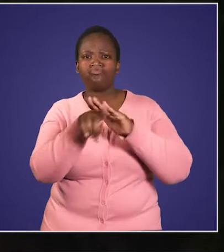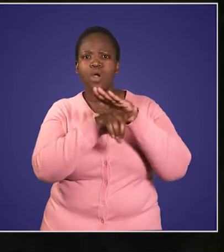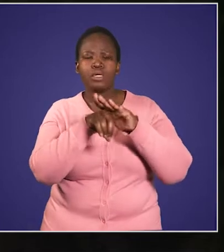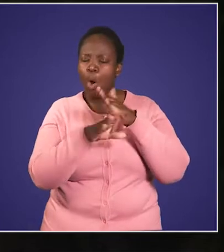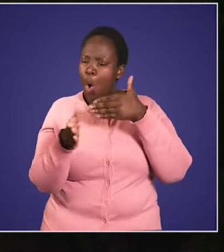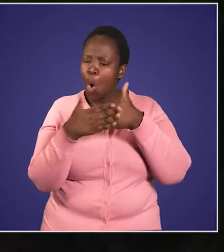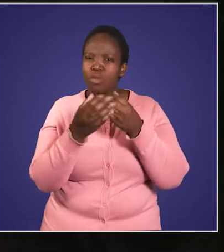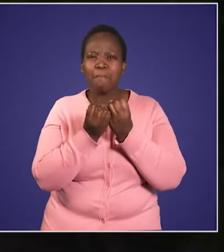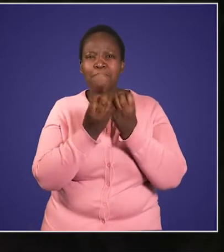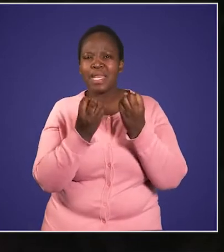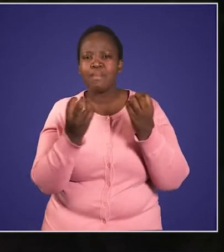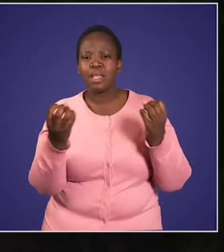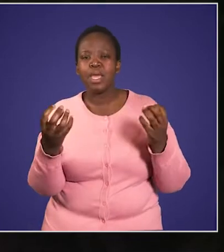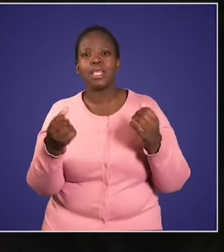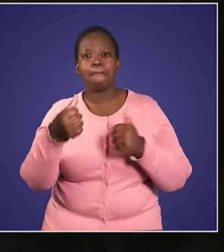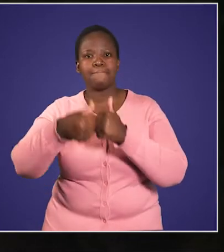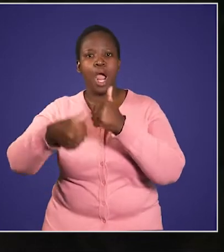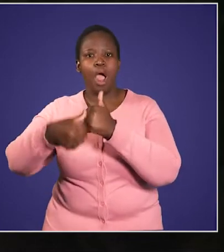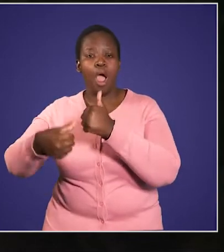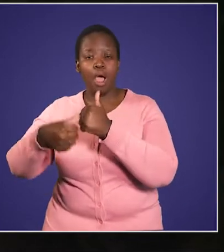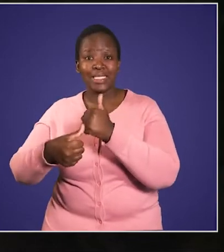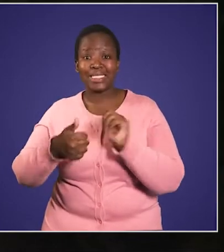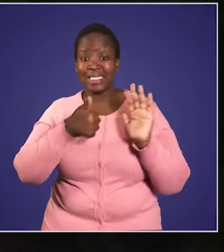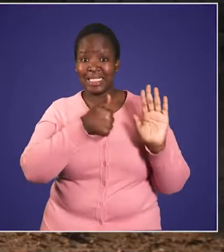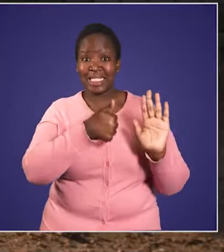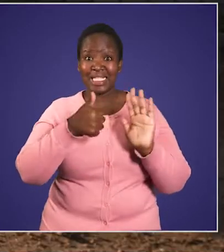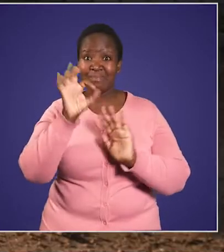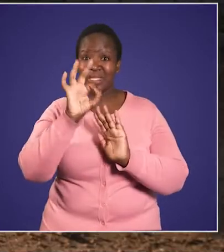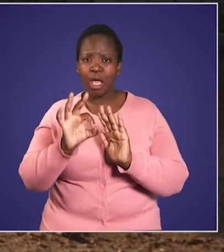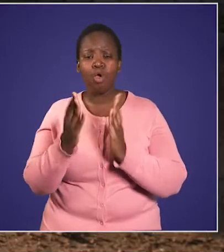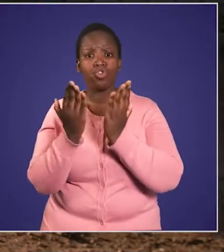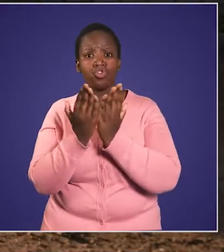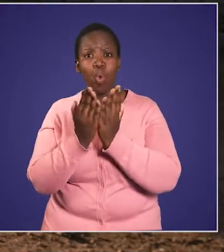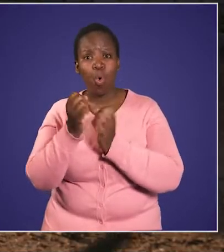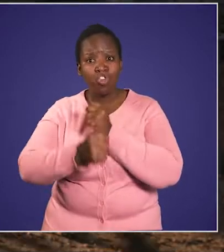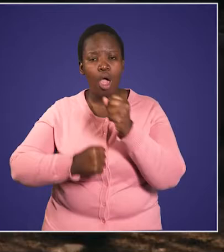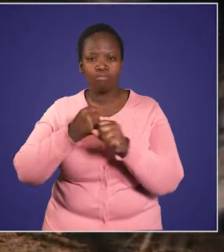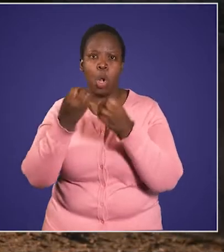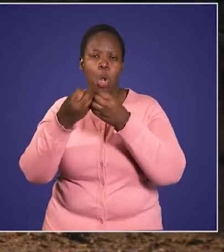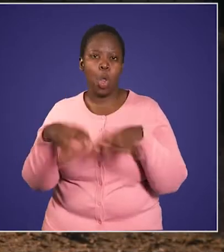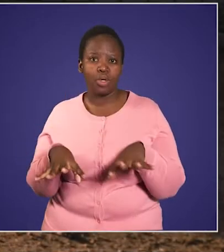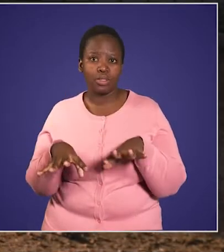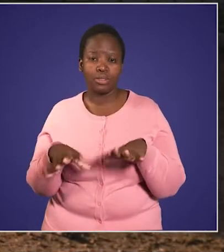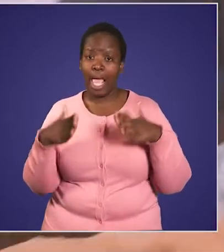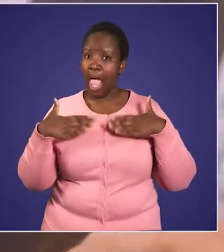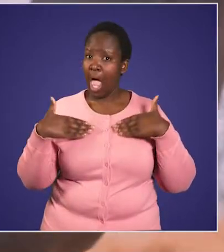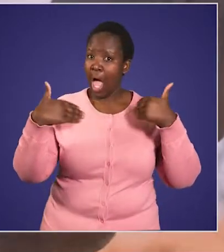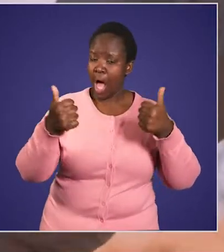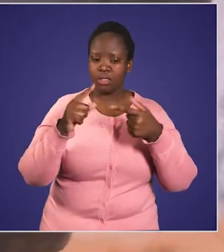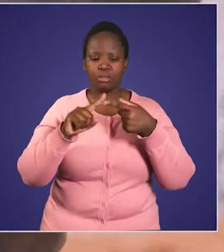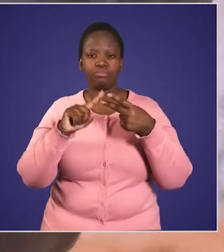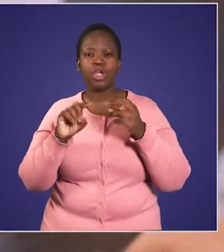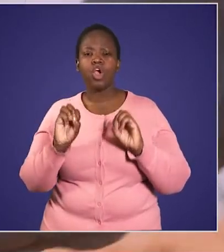an estimated 66% of the academic year being lost. Health and education systems were not prepared